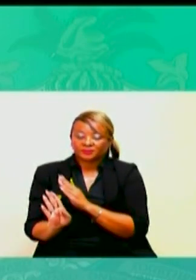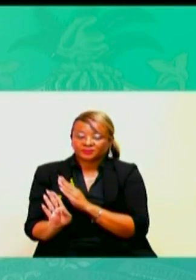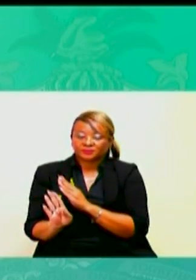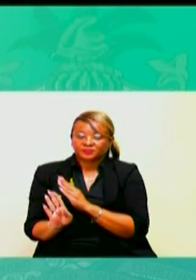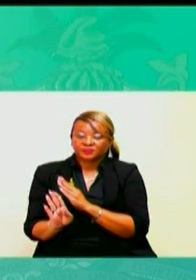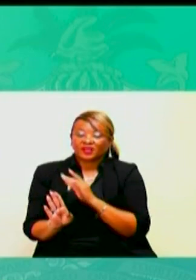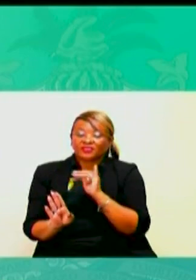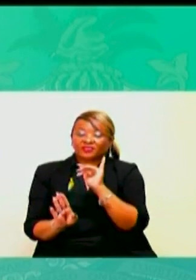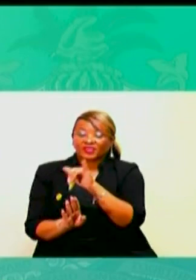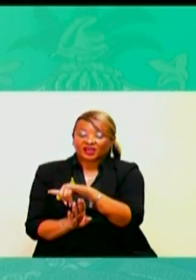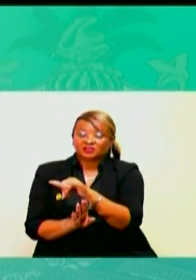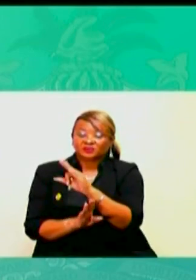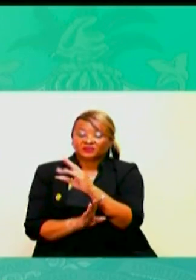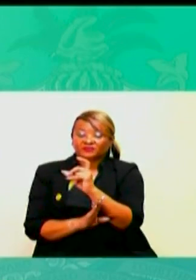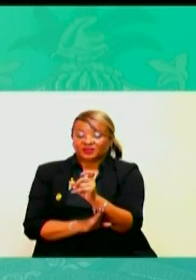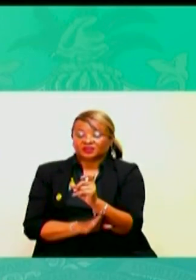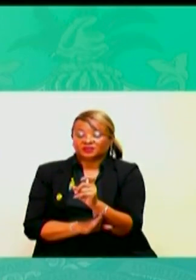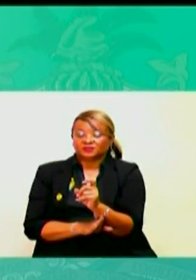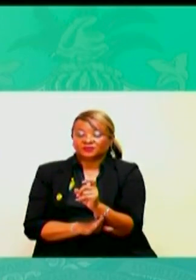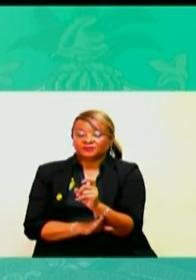That has been fixed. We